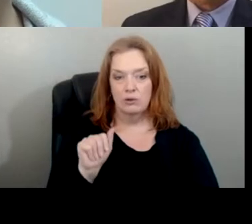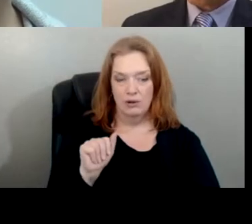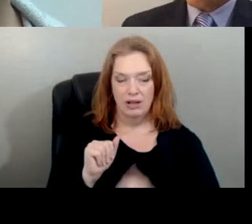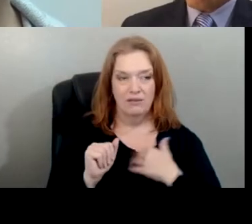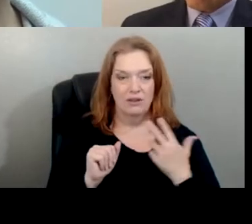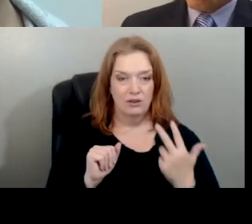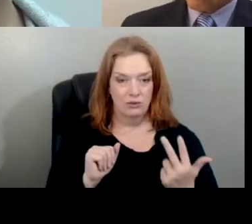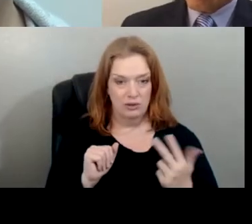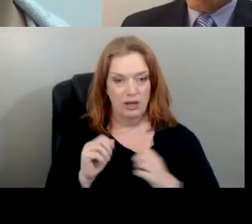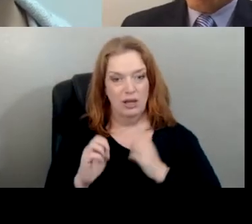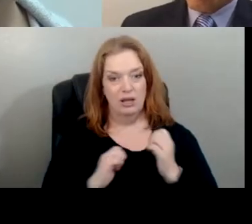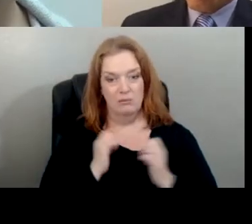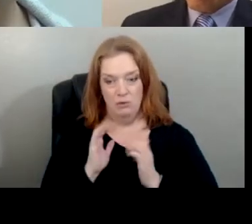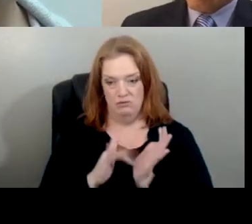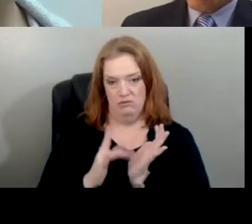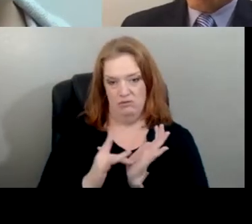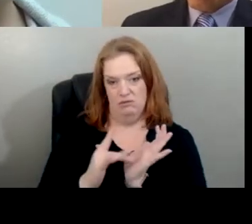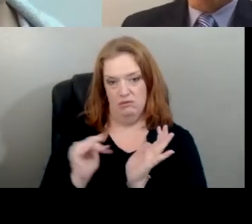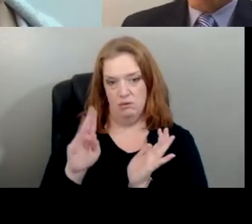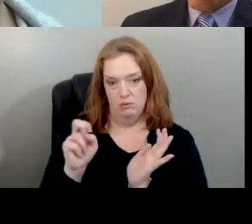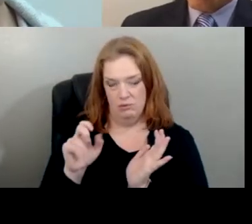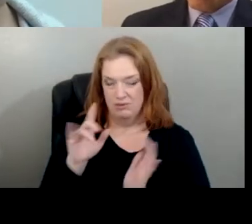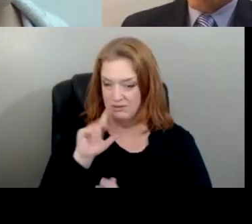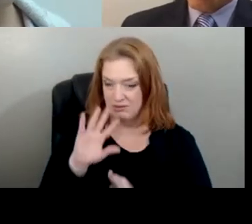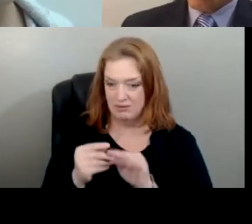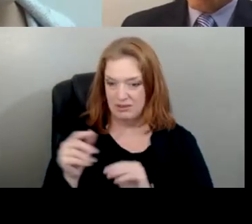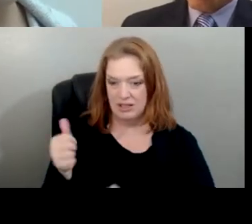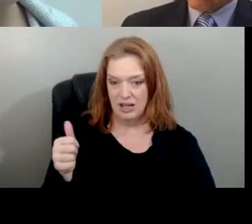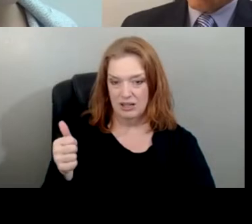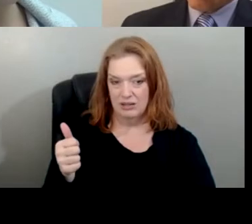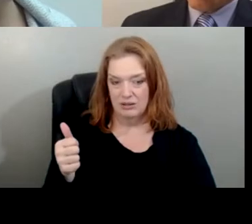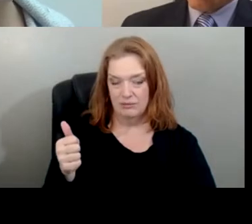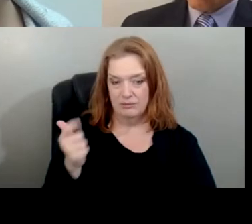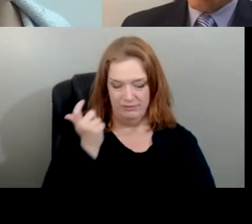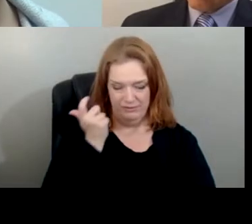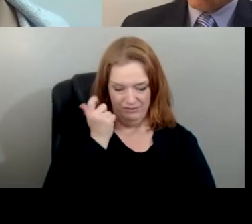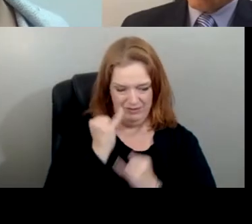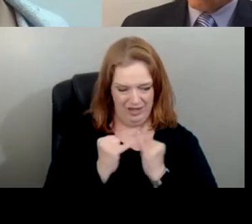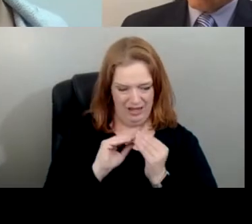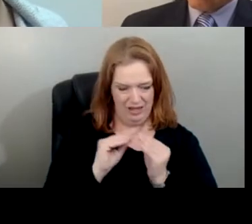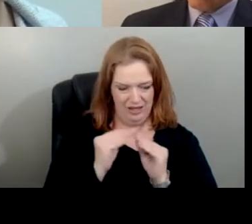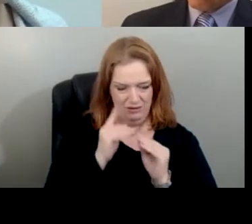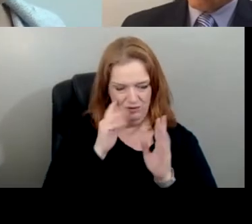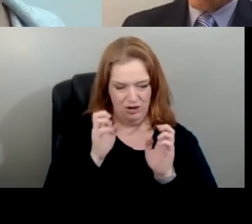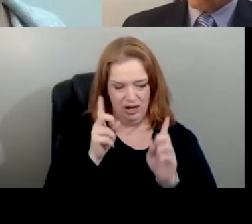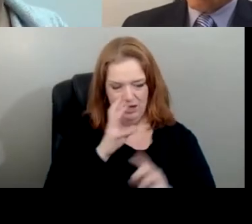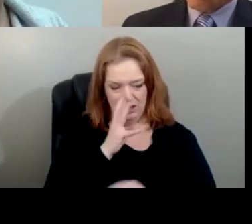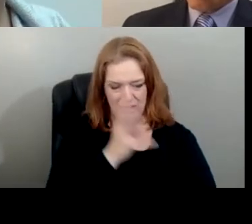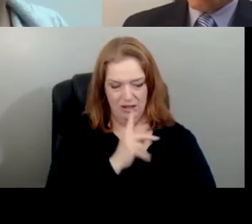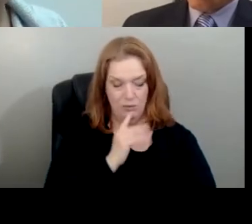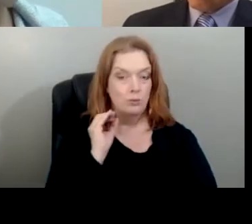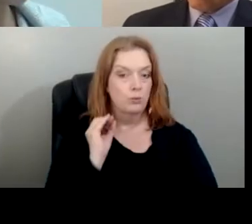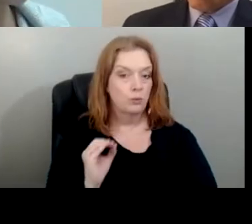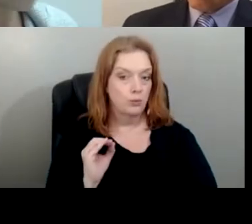and emotional abuse, 10. And the last number for educational neglect was 0.